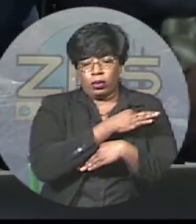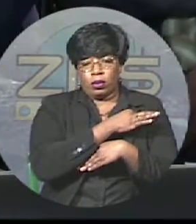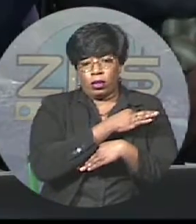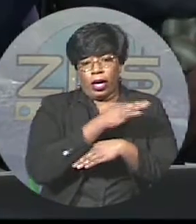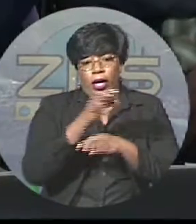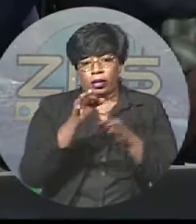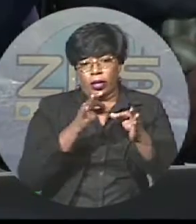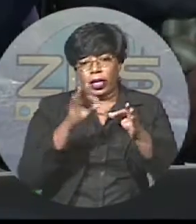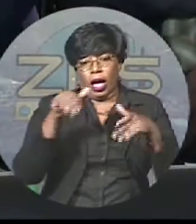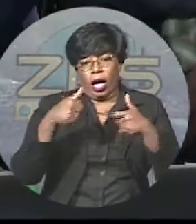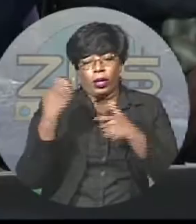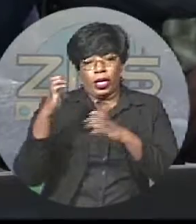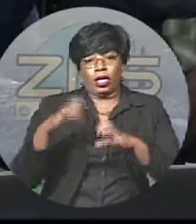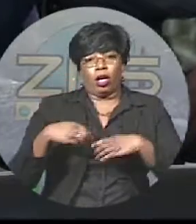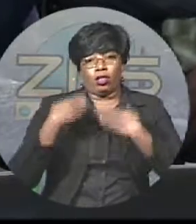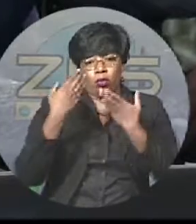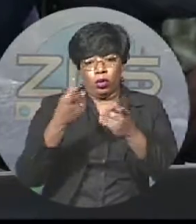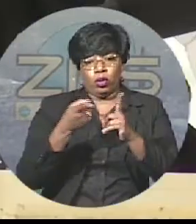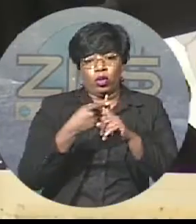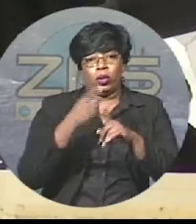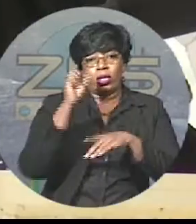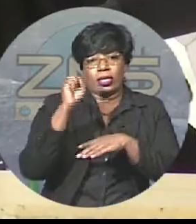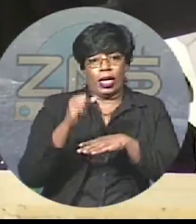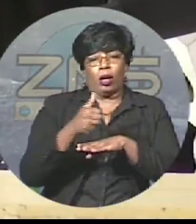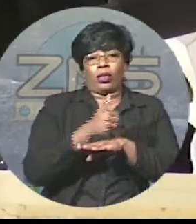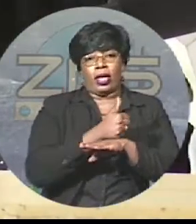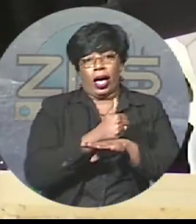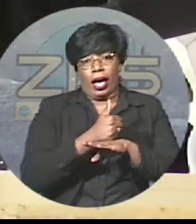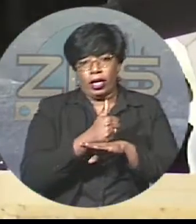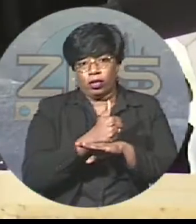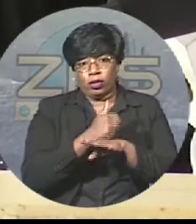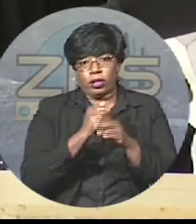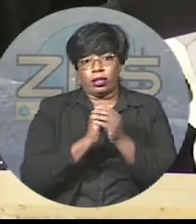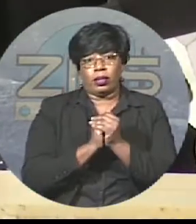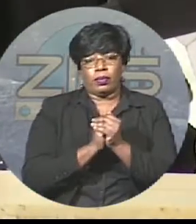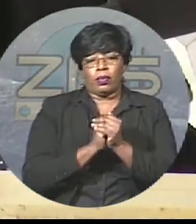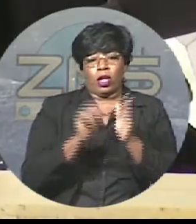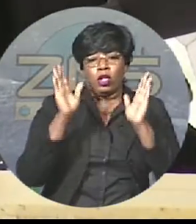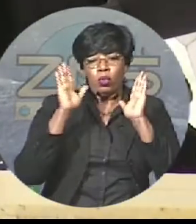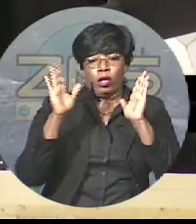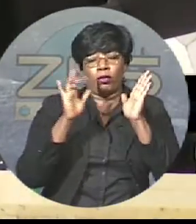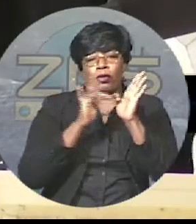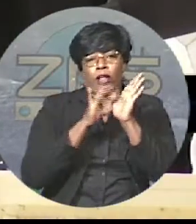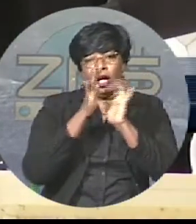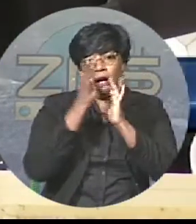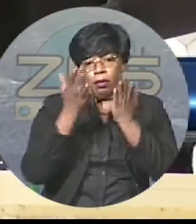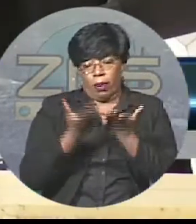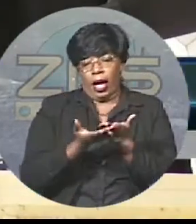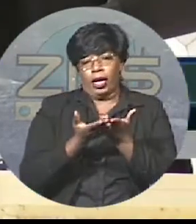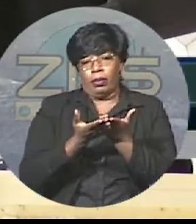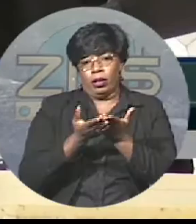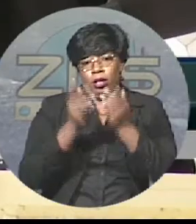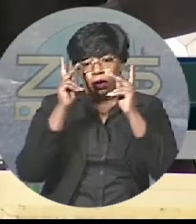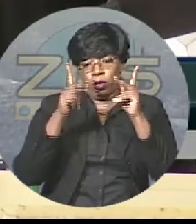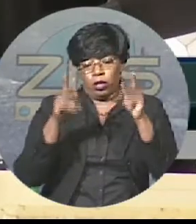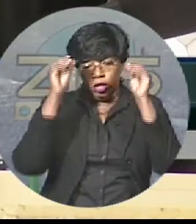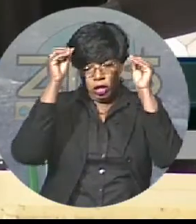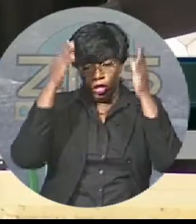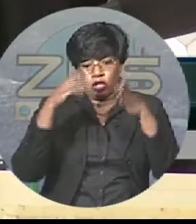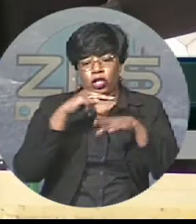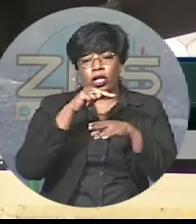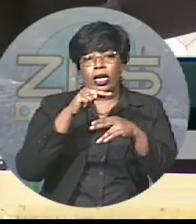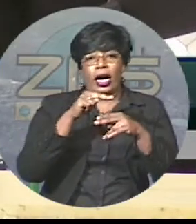and contribution to the community of South Andros. This great Bible expositor, teacher, nation